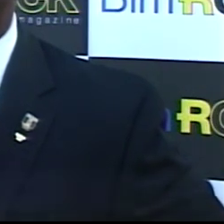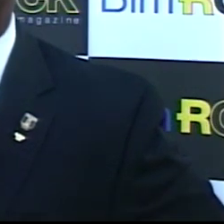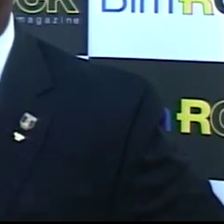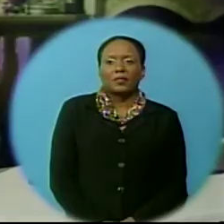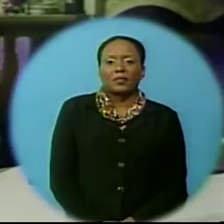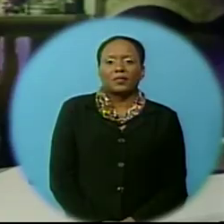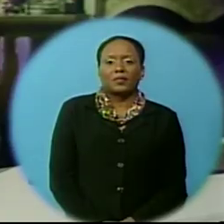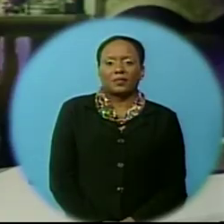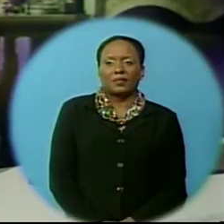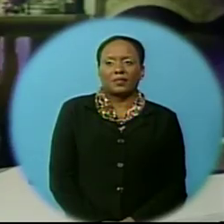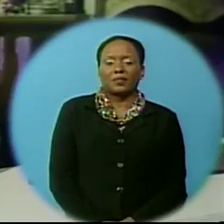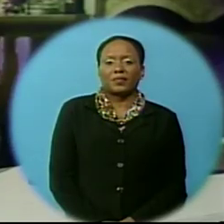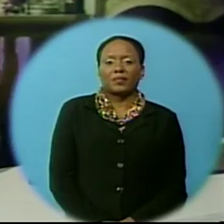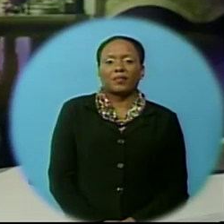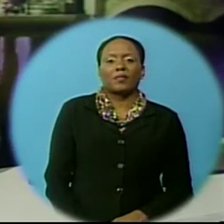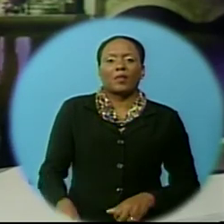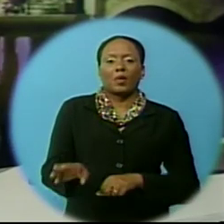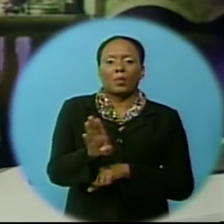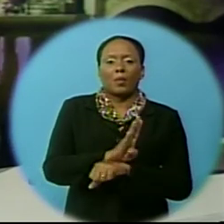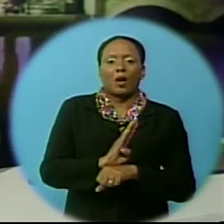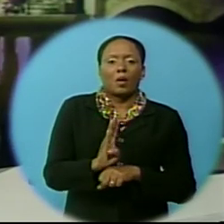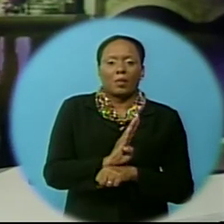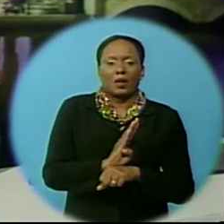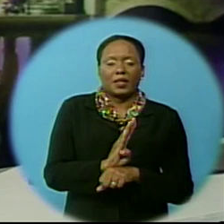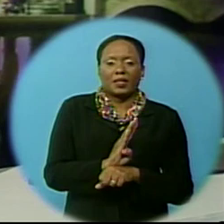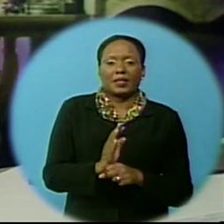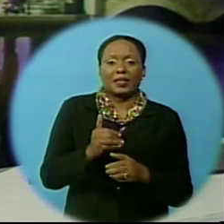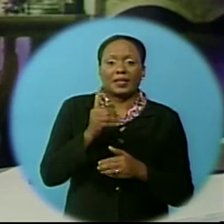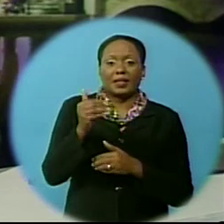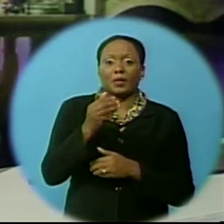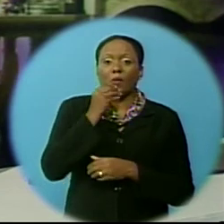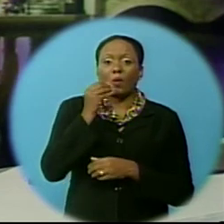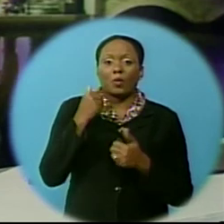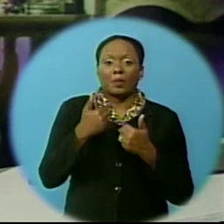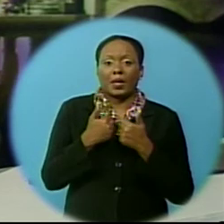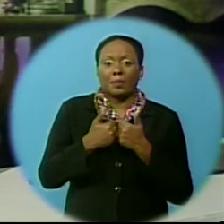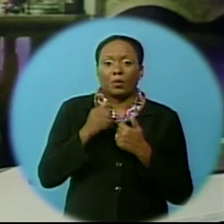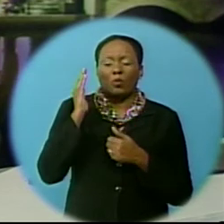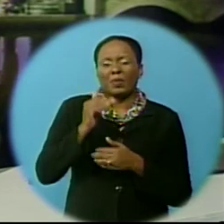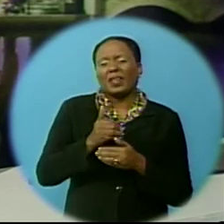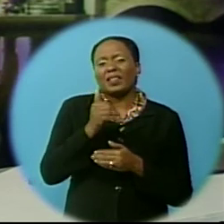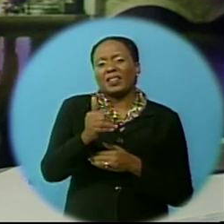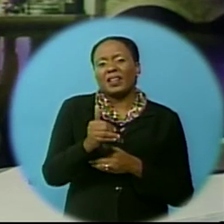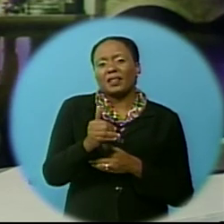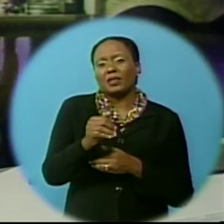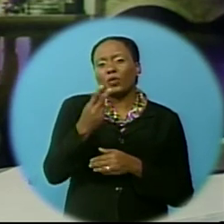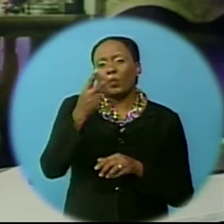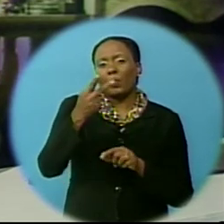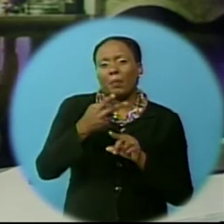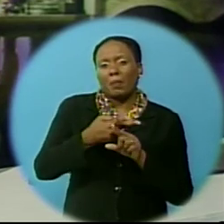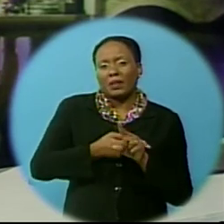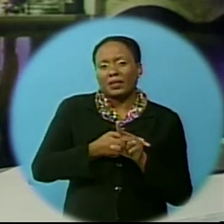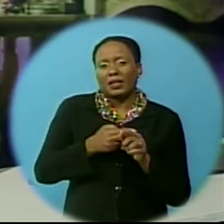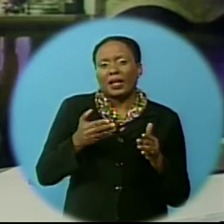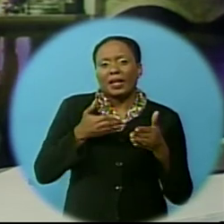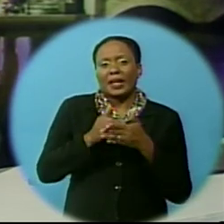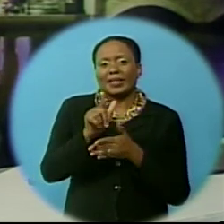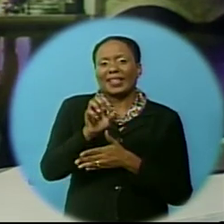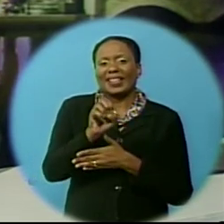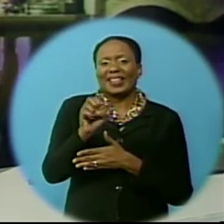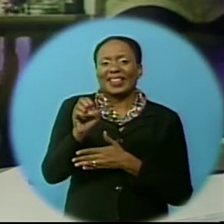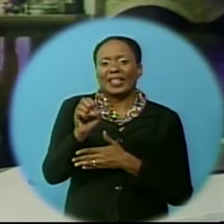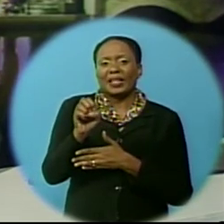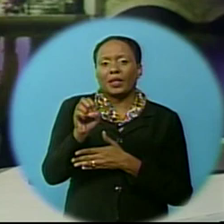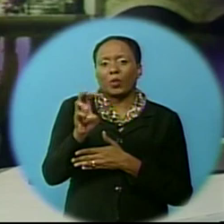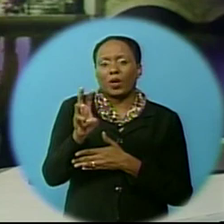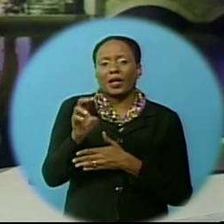addressed. The Barbados Prize next home game isn't for another 2 months. It will be against the Leeward Islands starting on